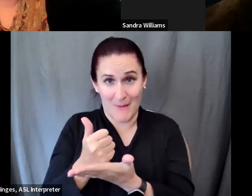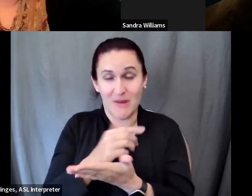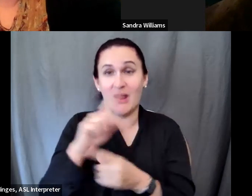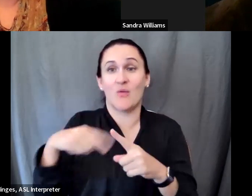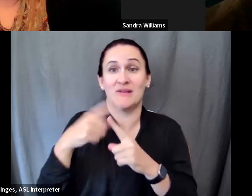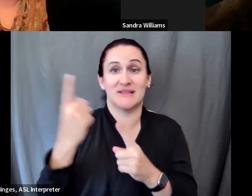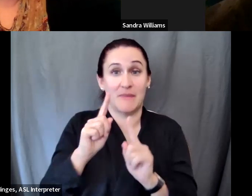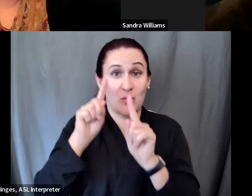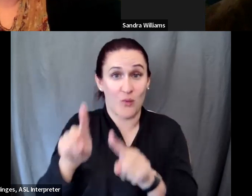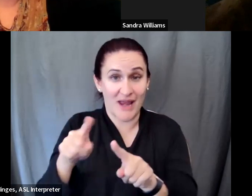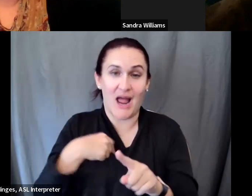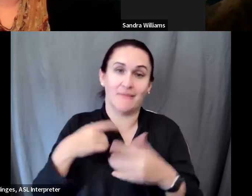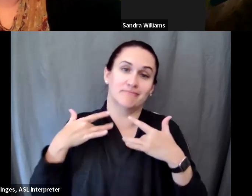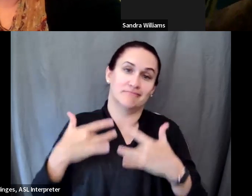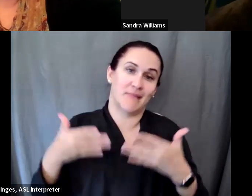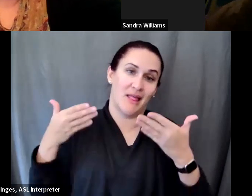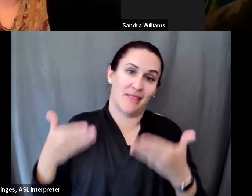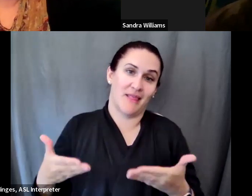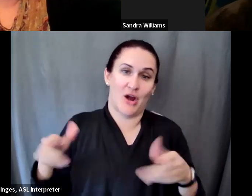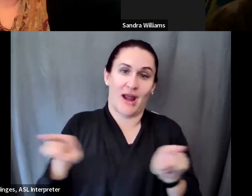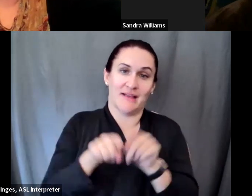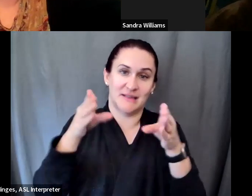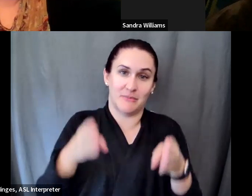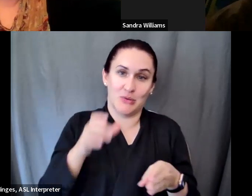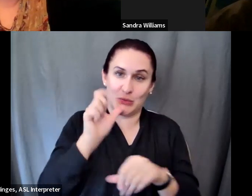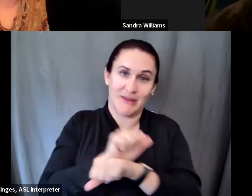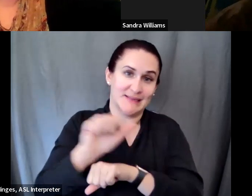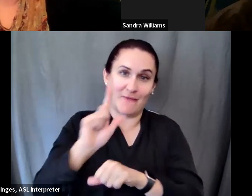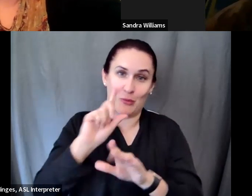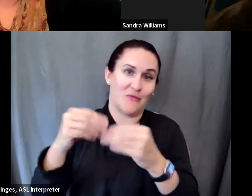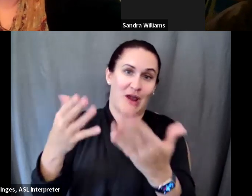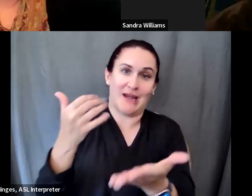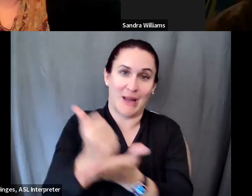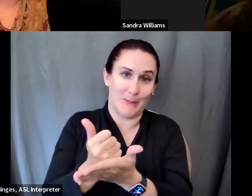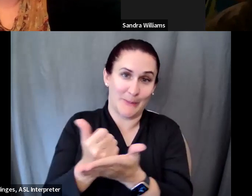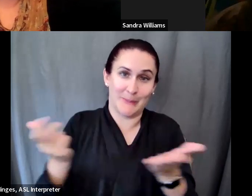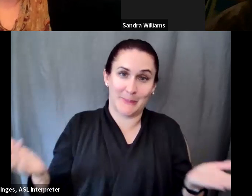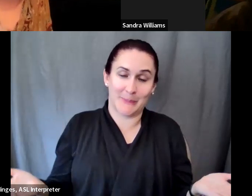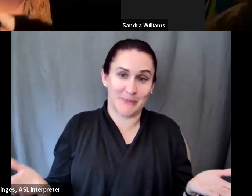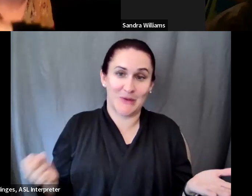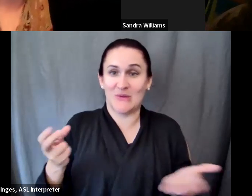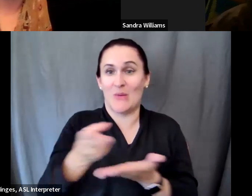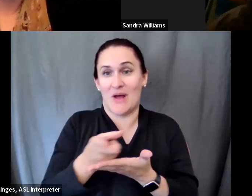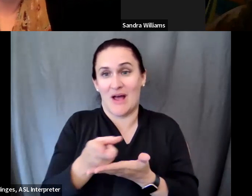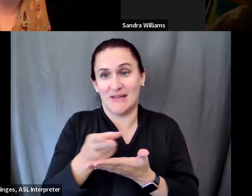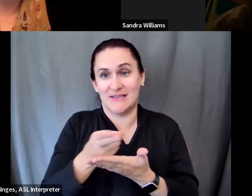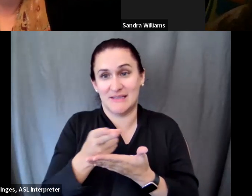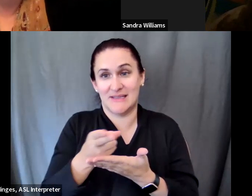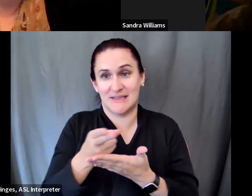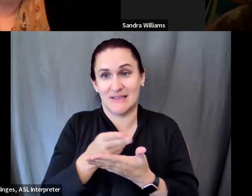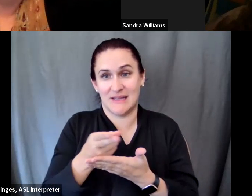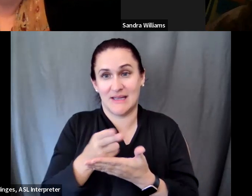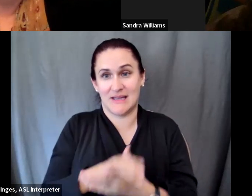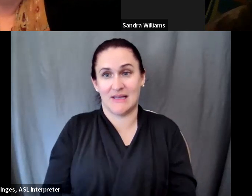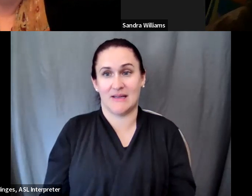someone went, I was usually the person they sent to provide that help. So honestly, I